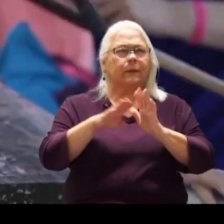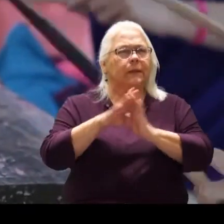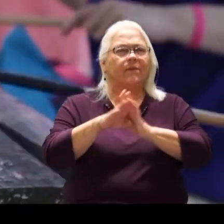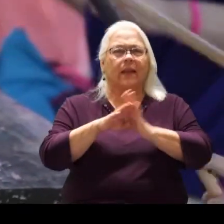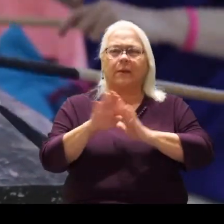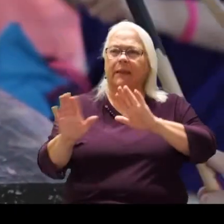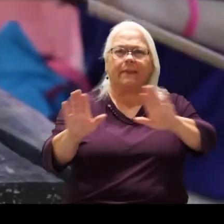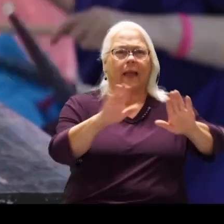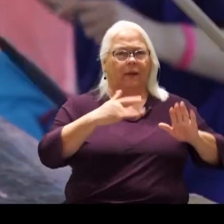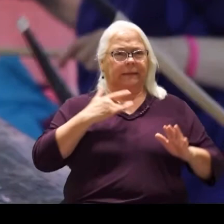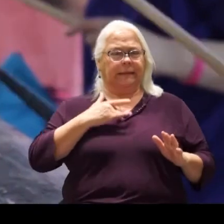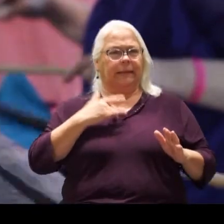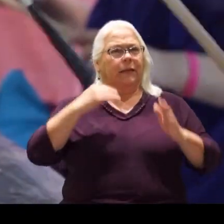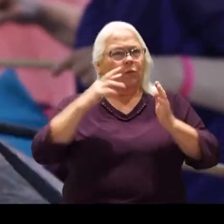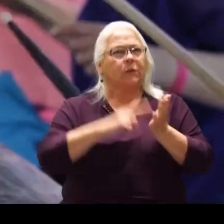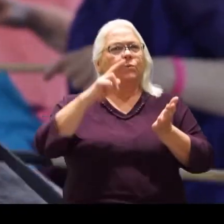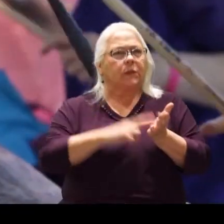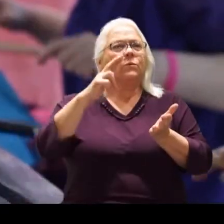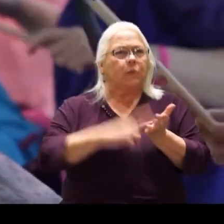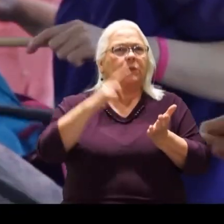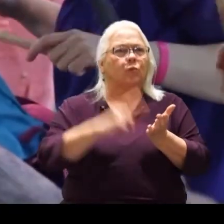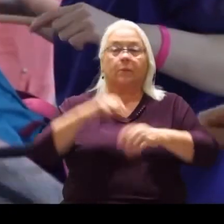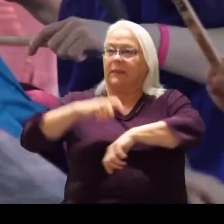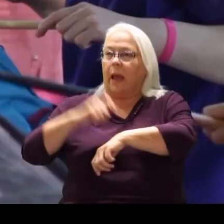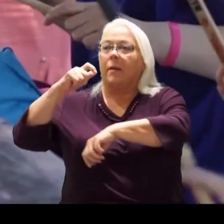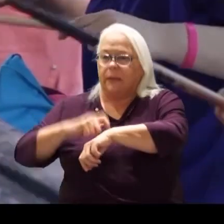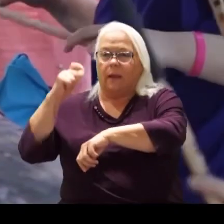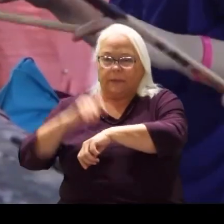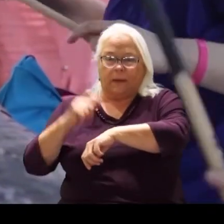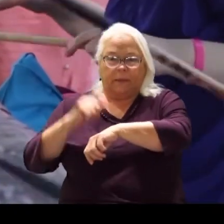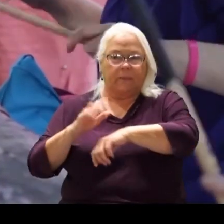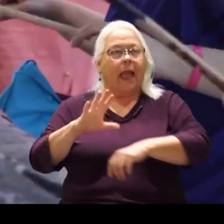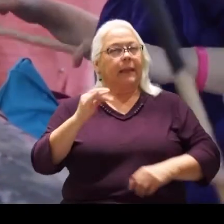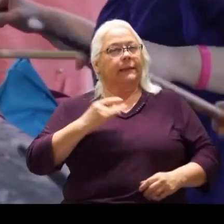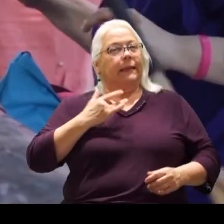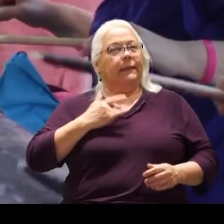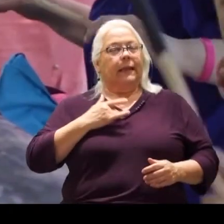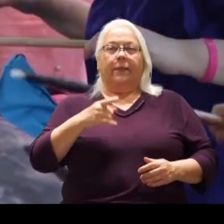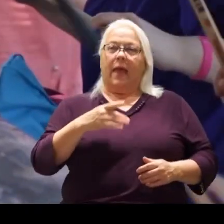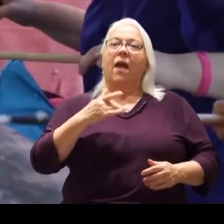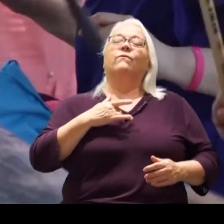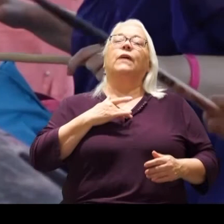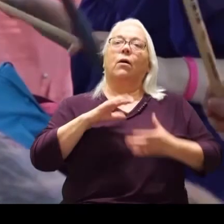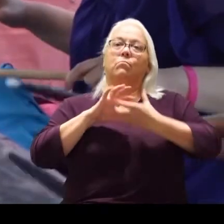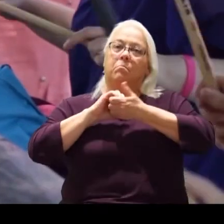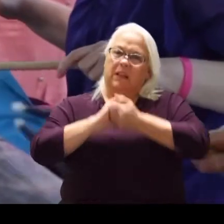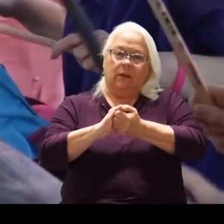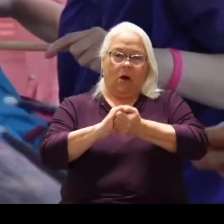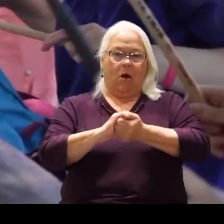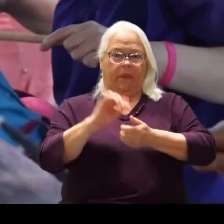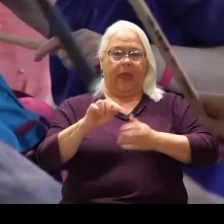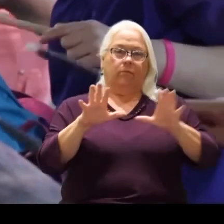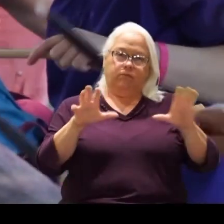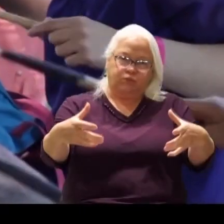To develop their sense of rhythm, and develop their sense of timing, and also to develop their sense of